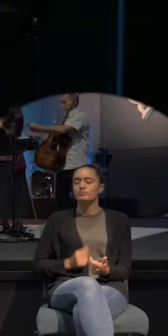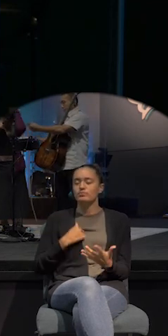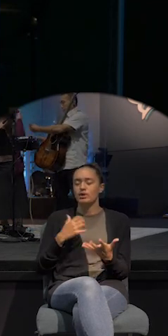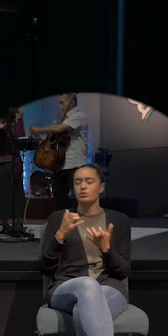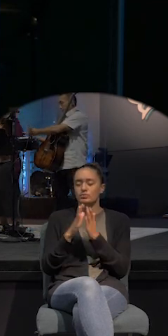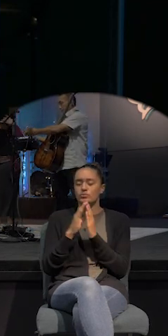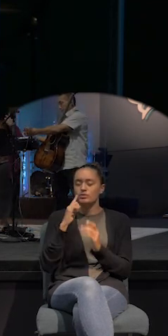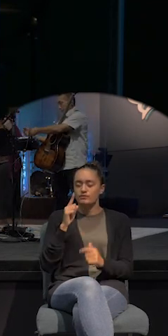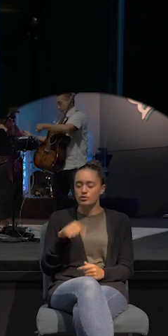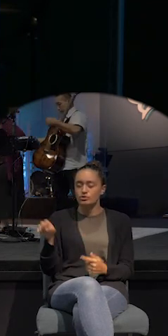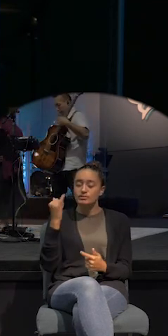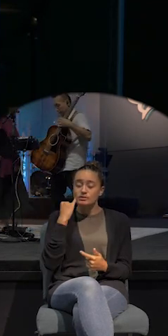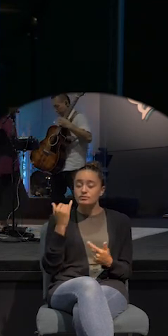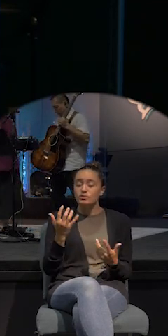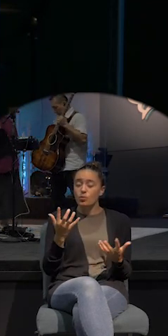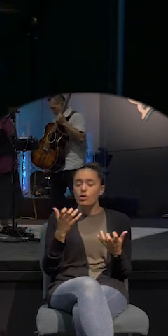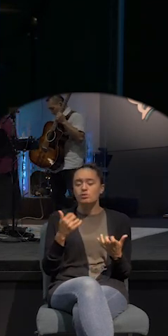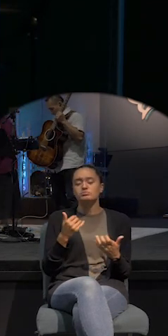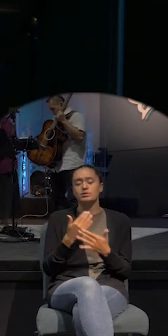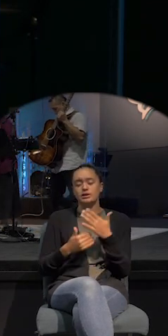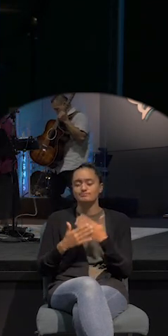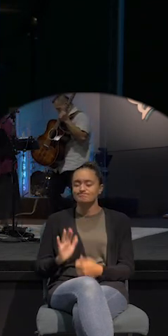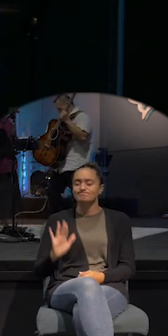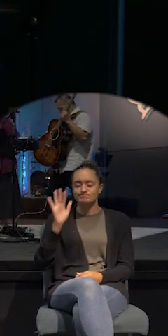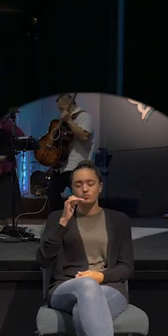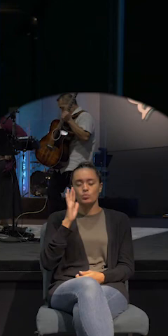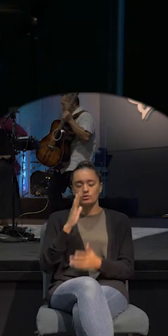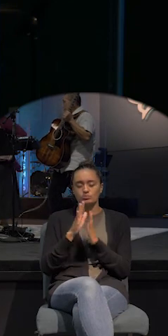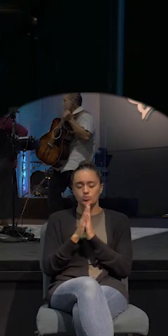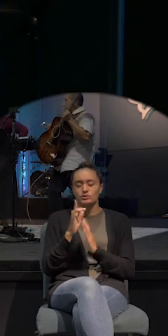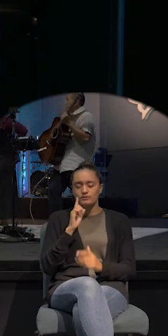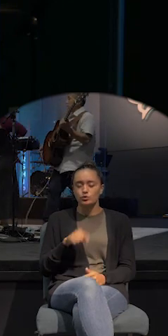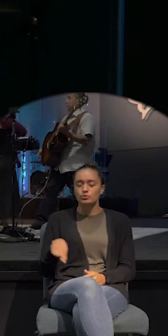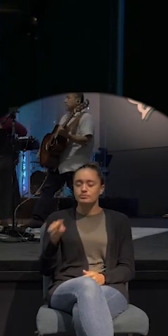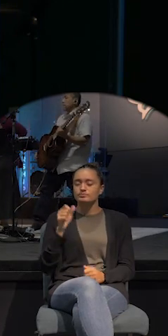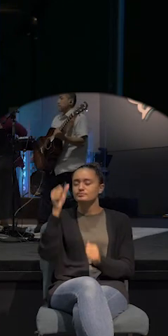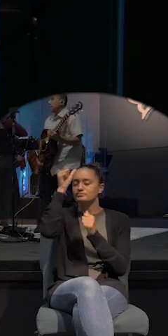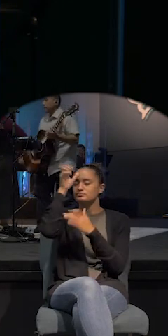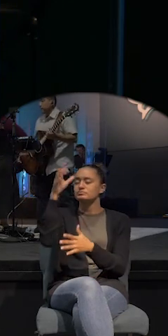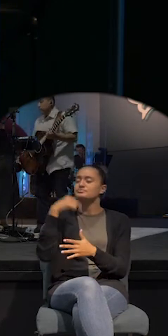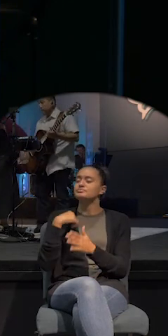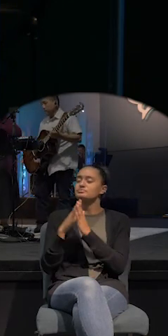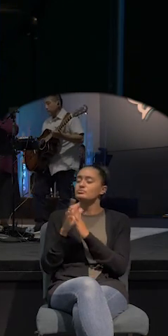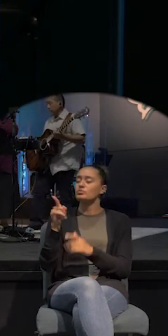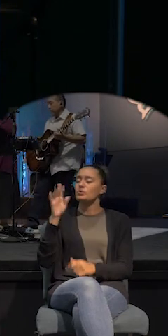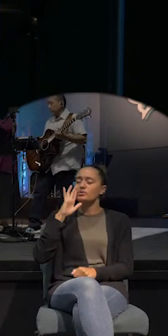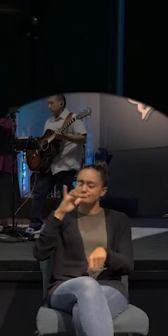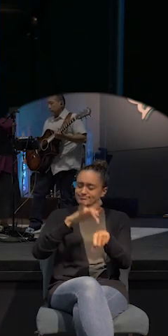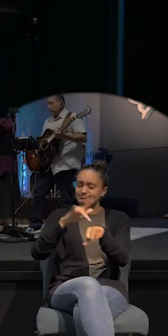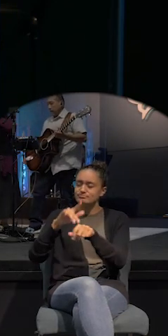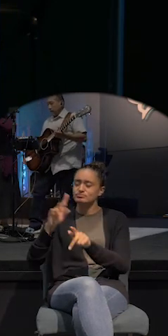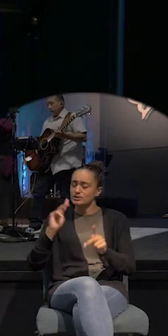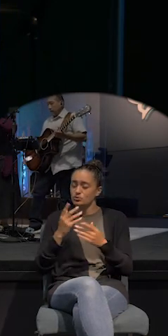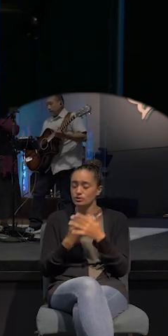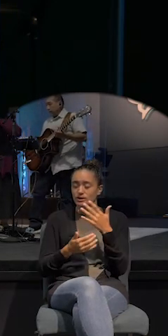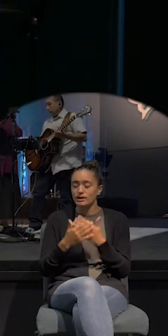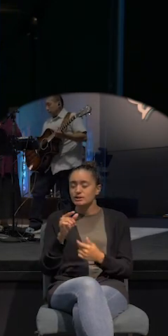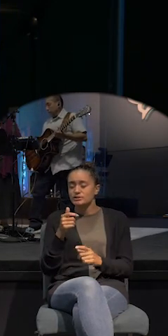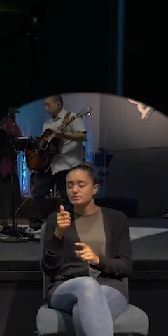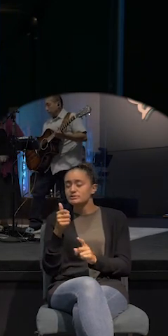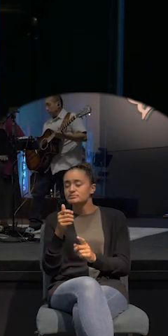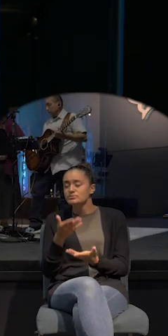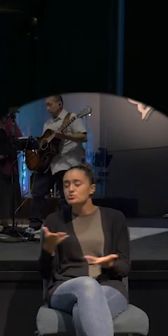And if you do, would you raise your hand right now and let me pray for you right where you're at. Father, I ask that you would touch these whose hands are raised in Jesus'